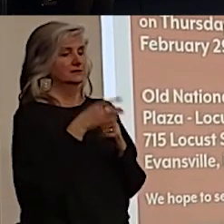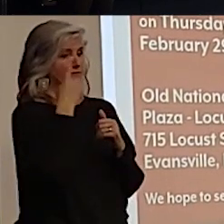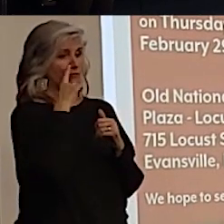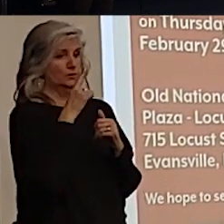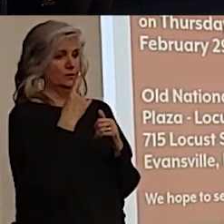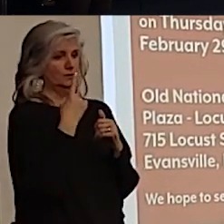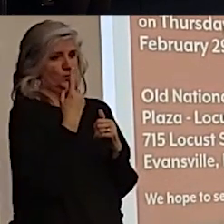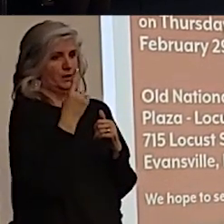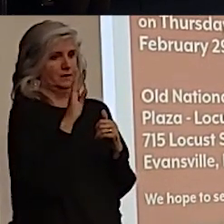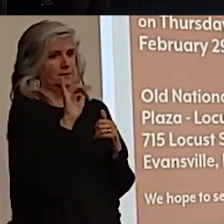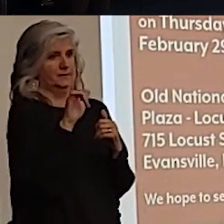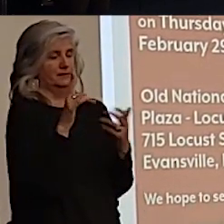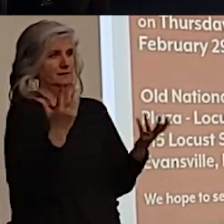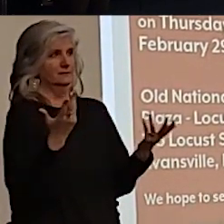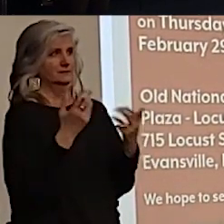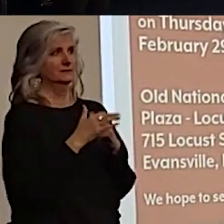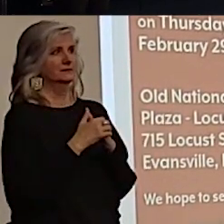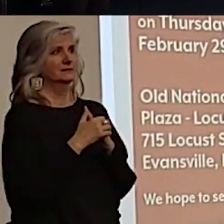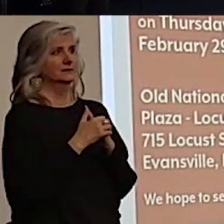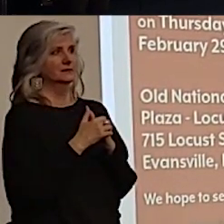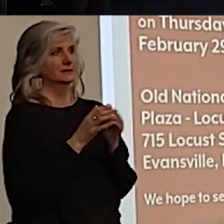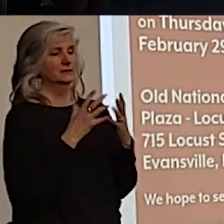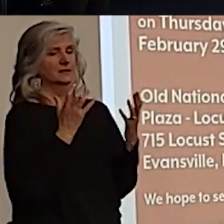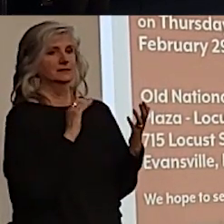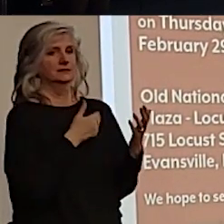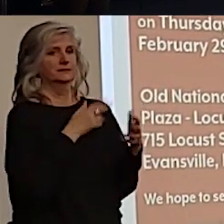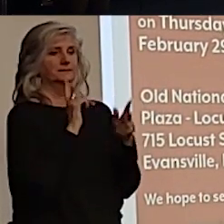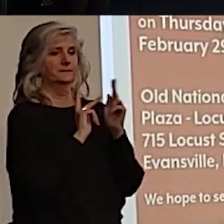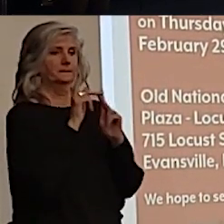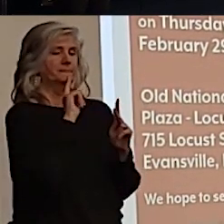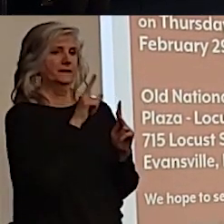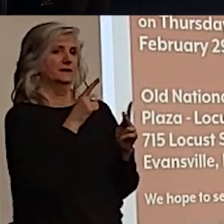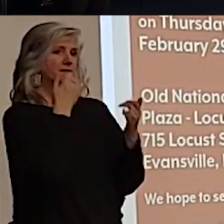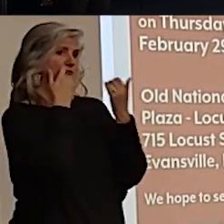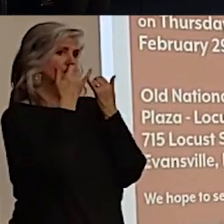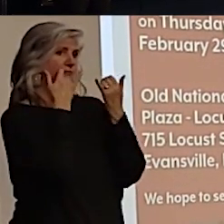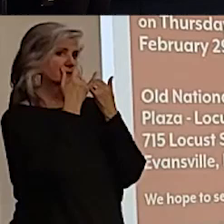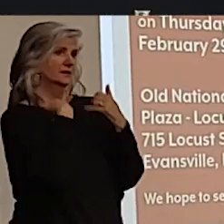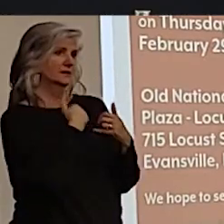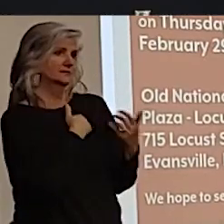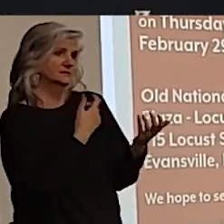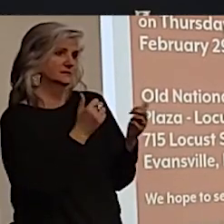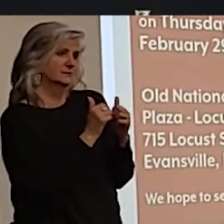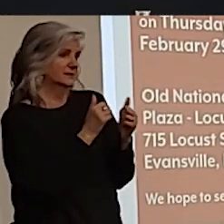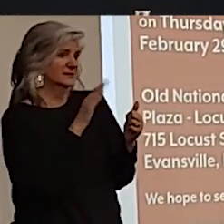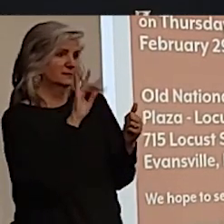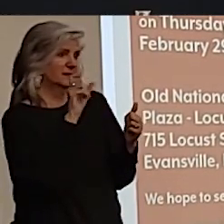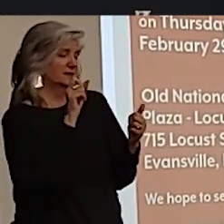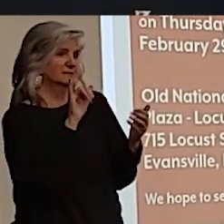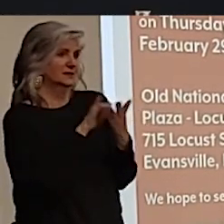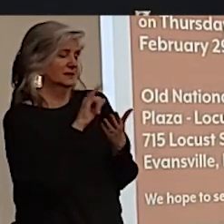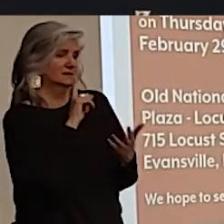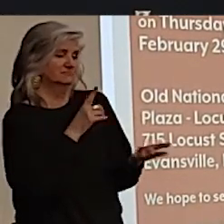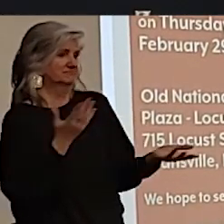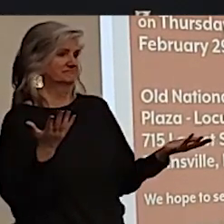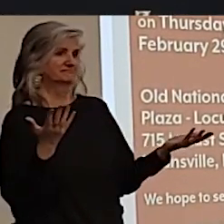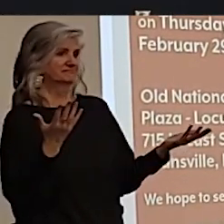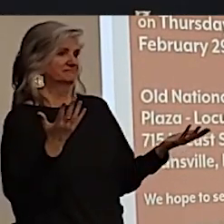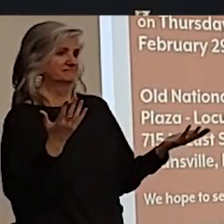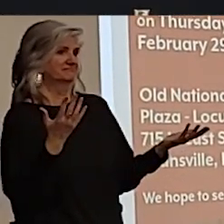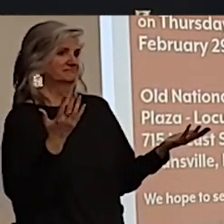bill. A lot of our people are calling with bills that are